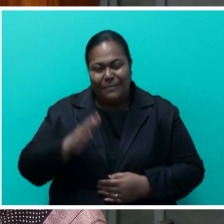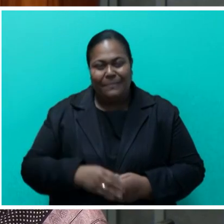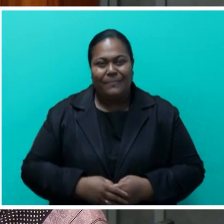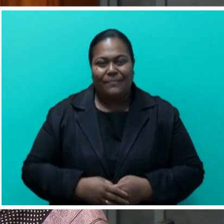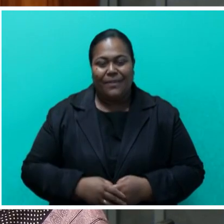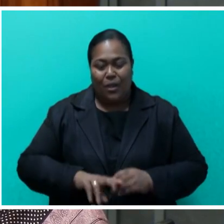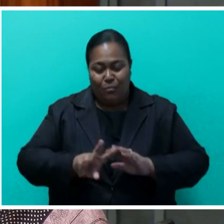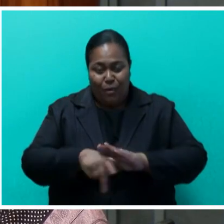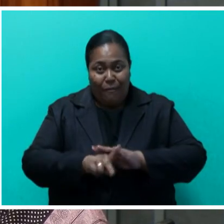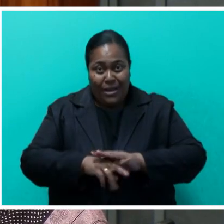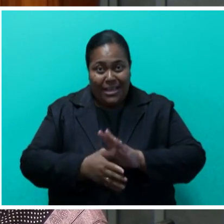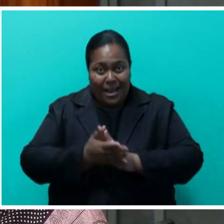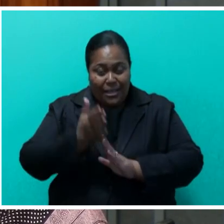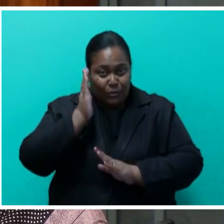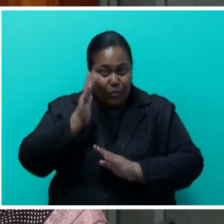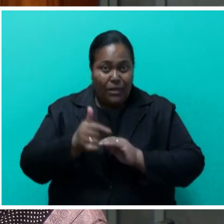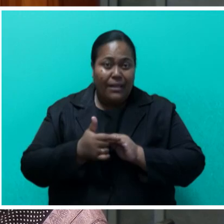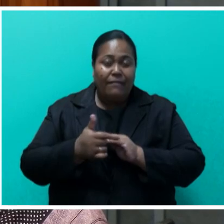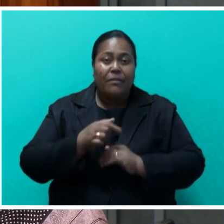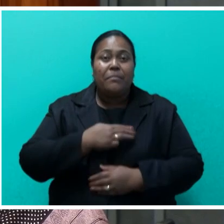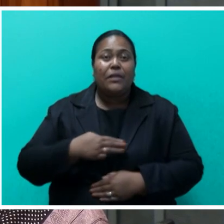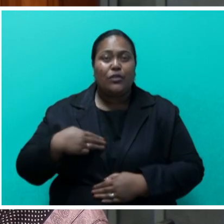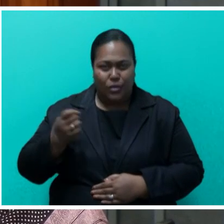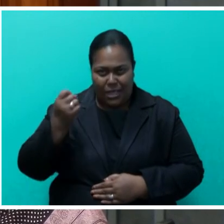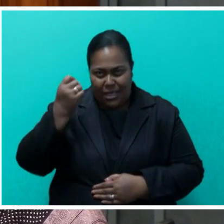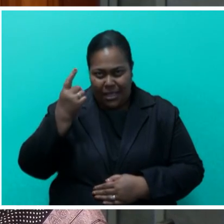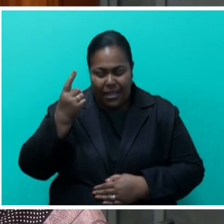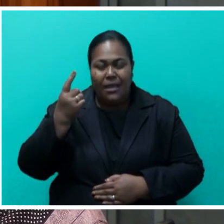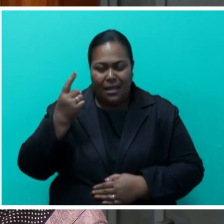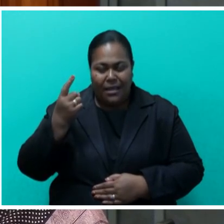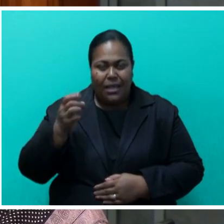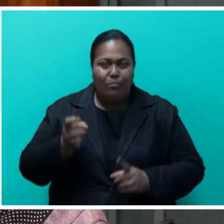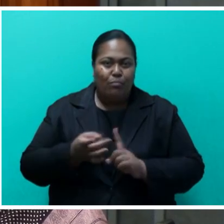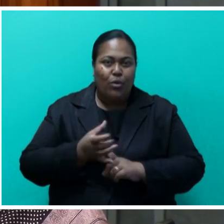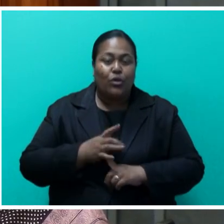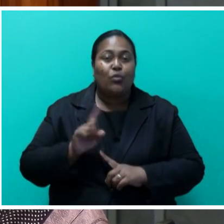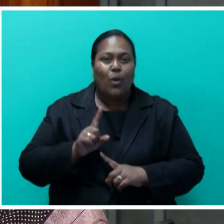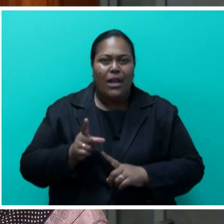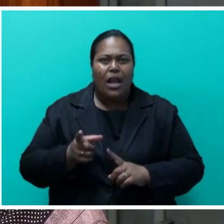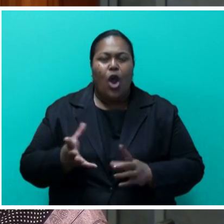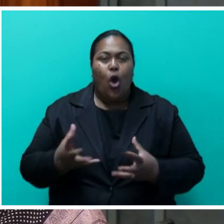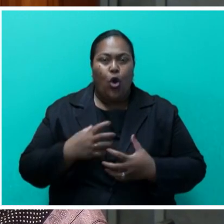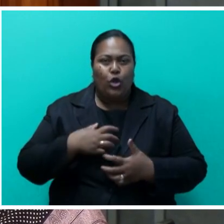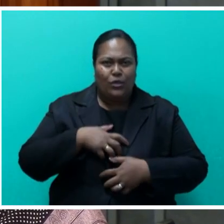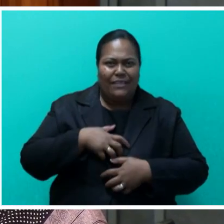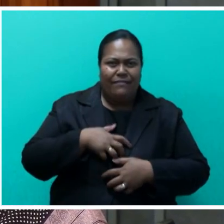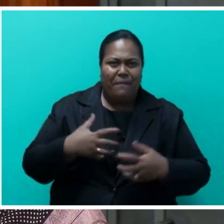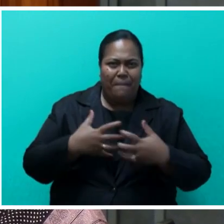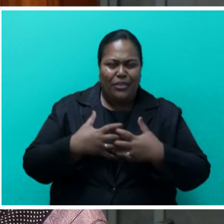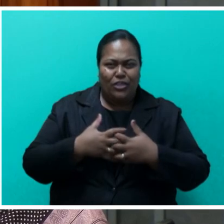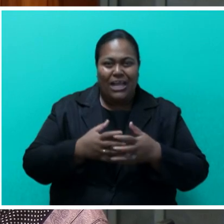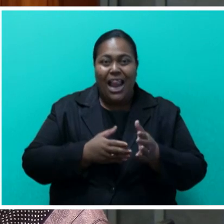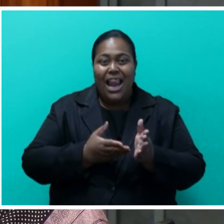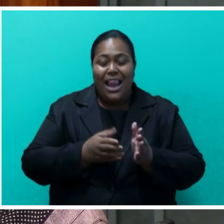and secondary levels, the ministry recognizes the importance of maintaining conducive learning environment